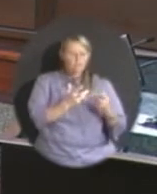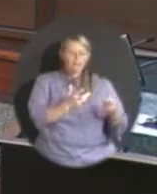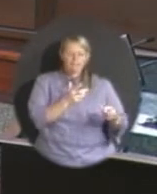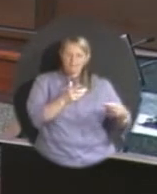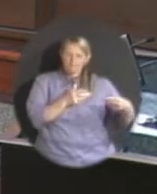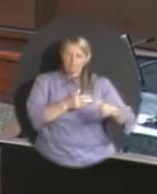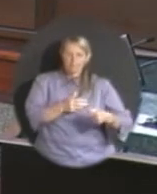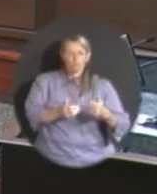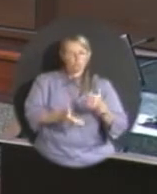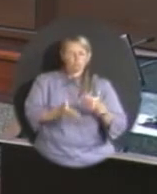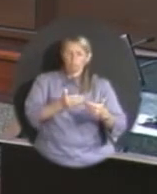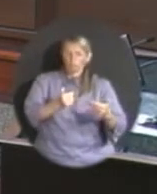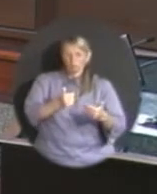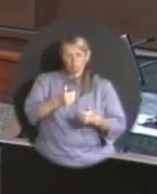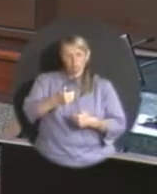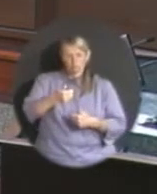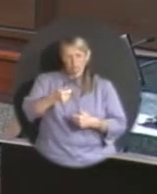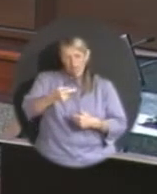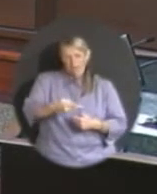Any other questions?